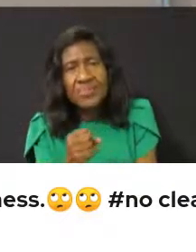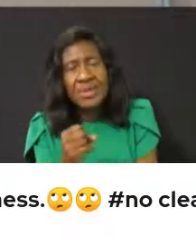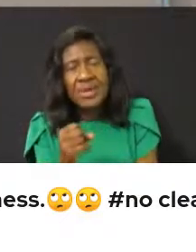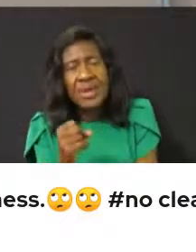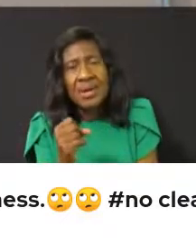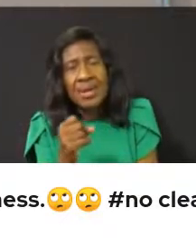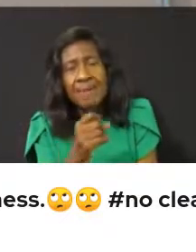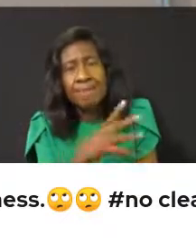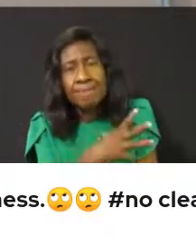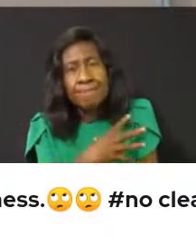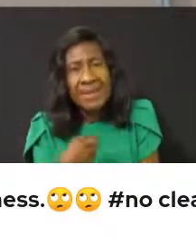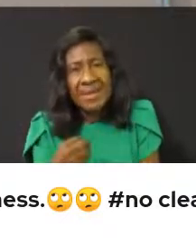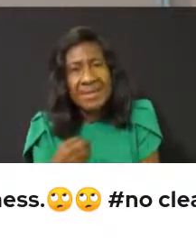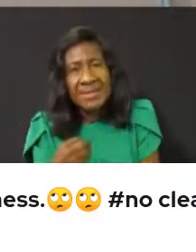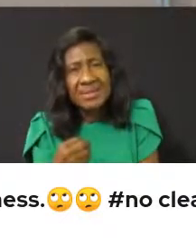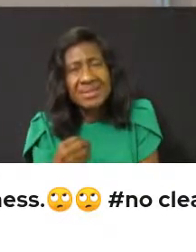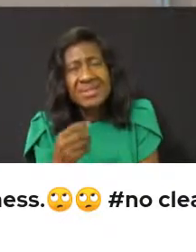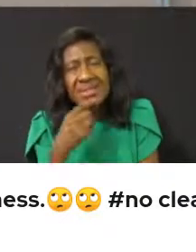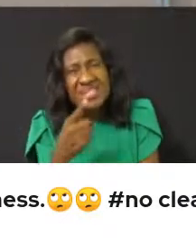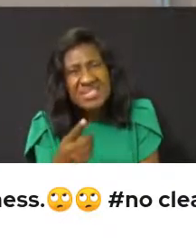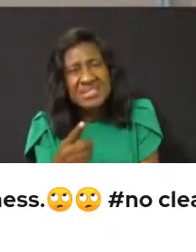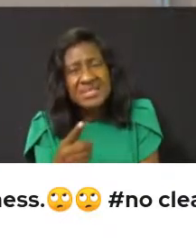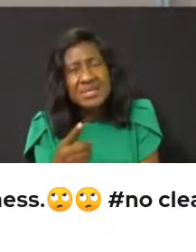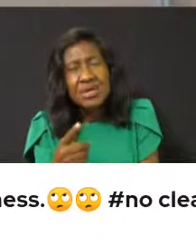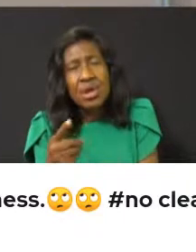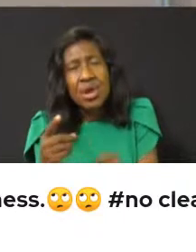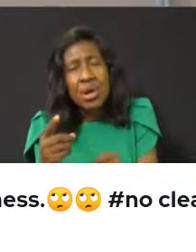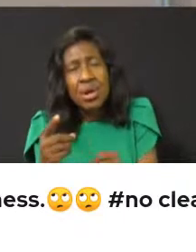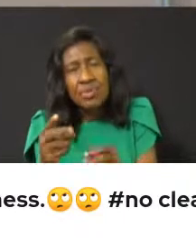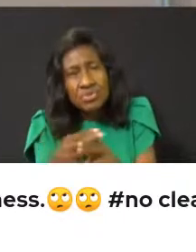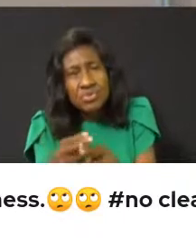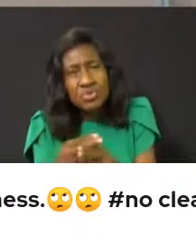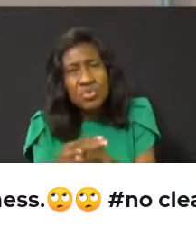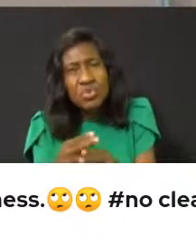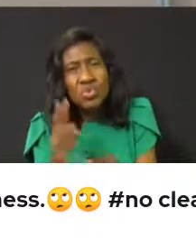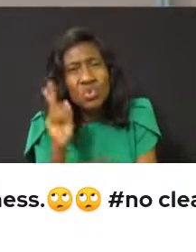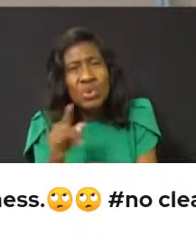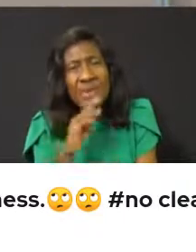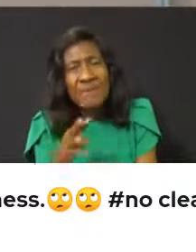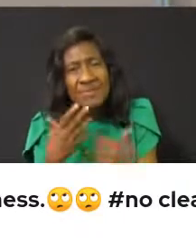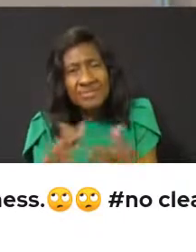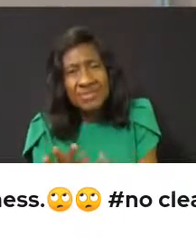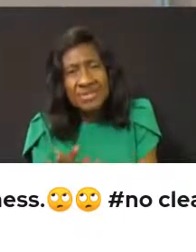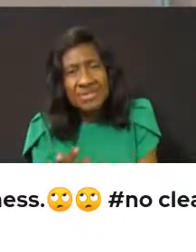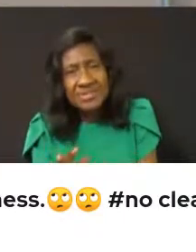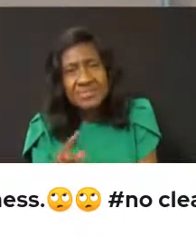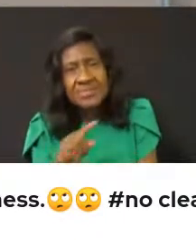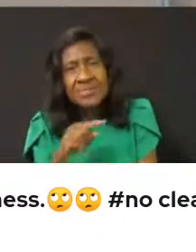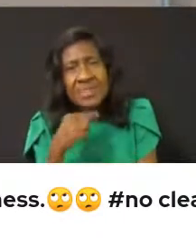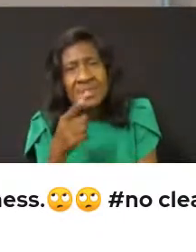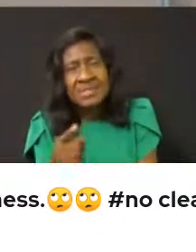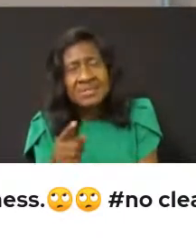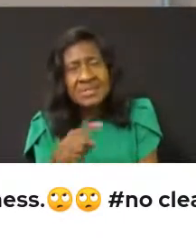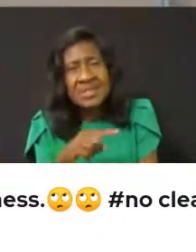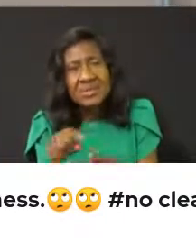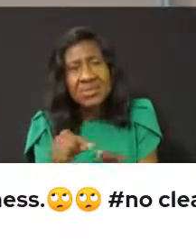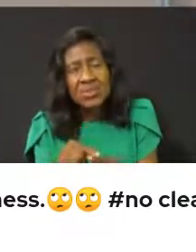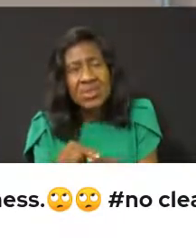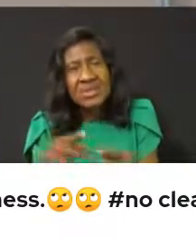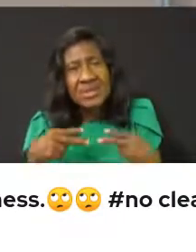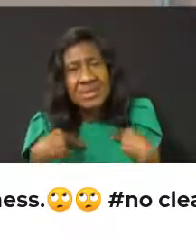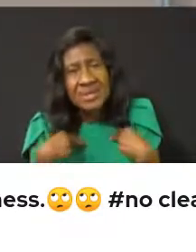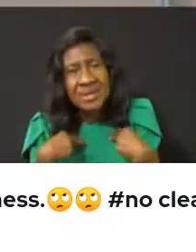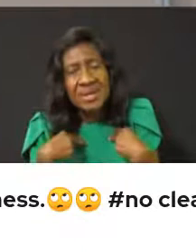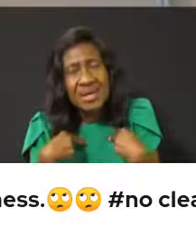minor things. We're pretty much 90% there, but want to make sure that when we actually say every detail about what's going to happen in the industry,